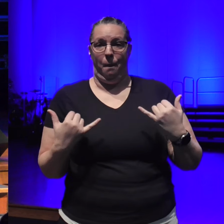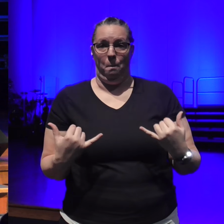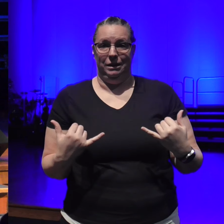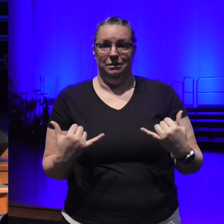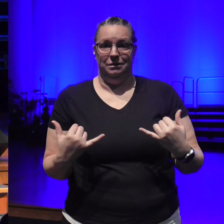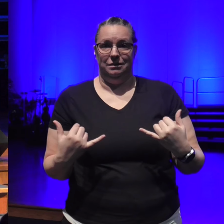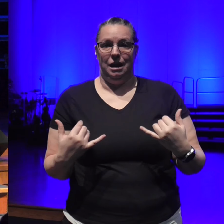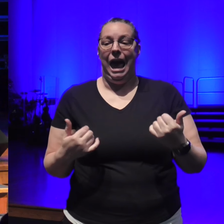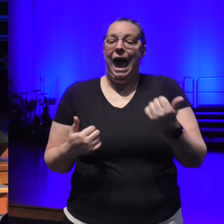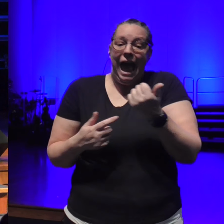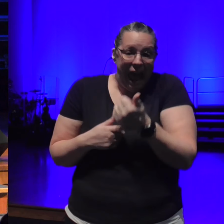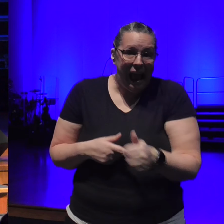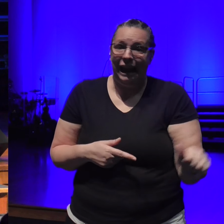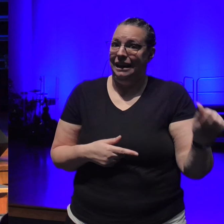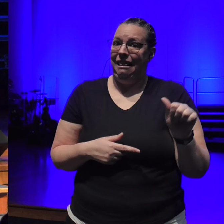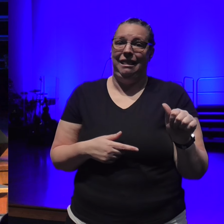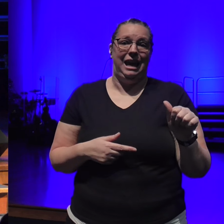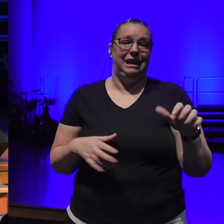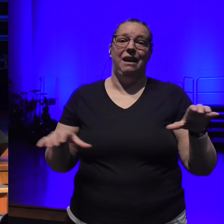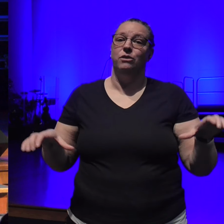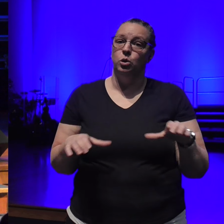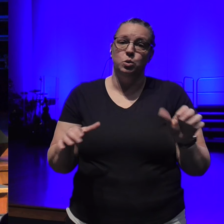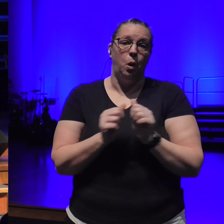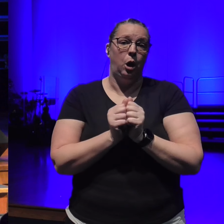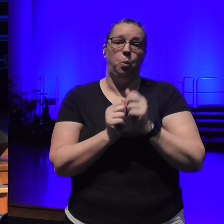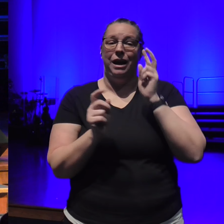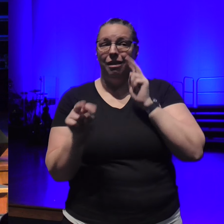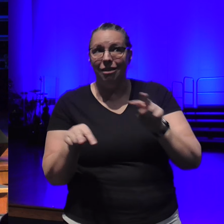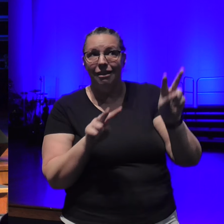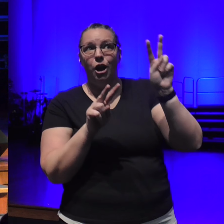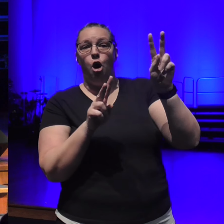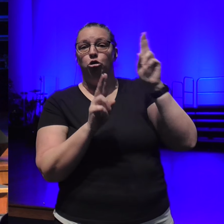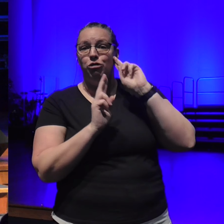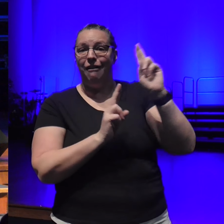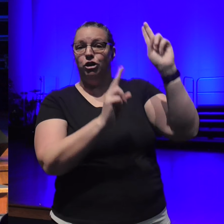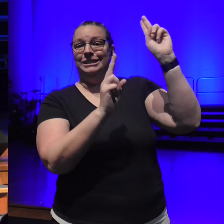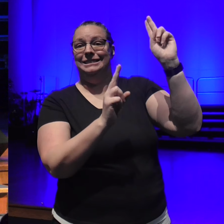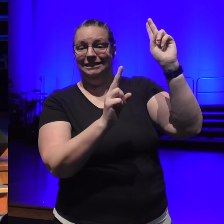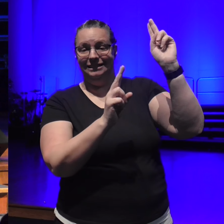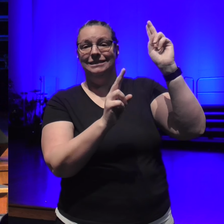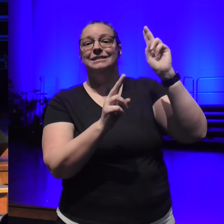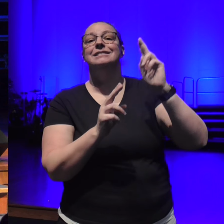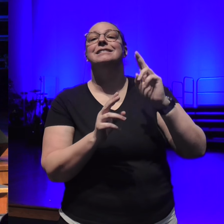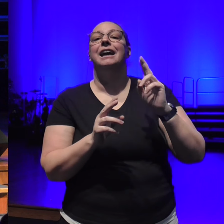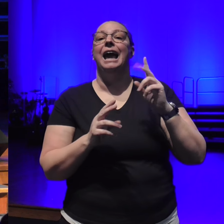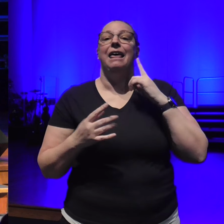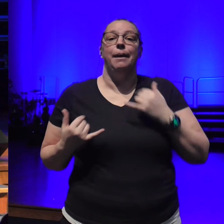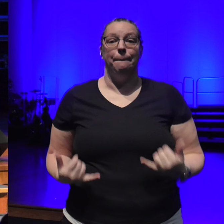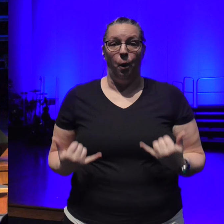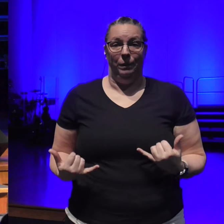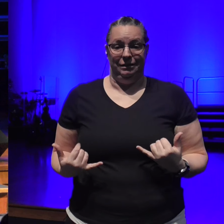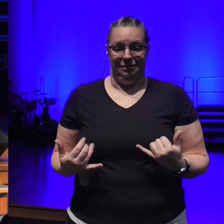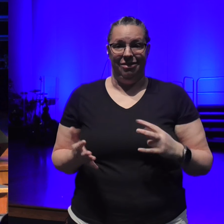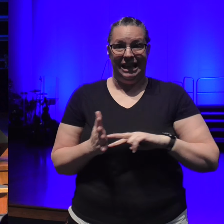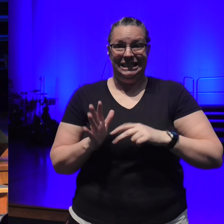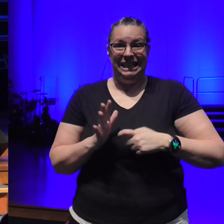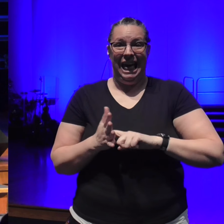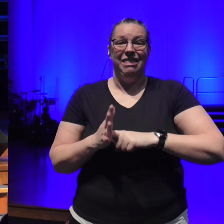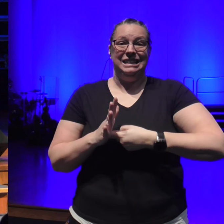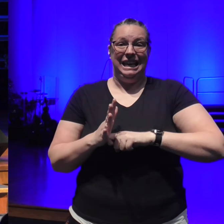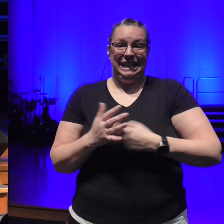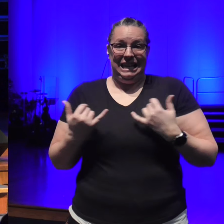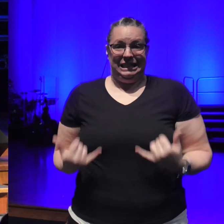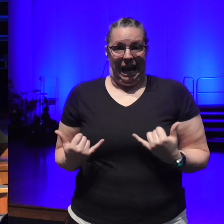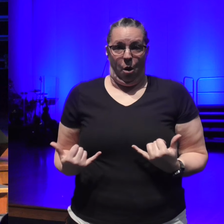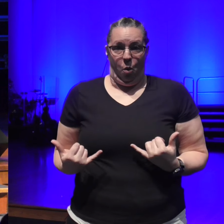is a spiritual practice if we do it with reverence for the sacred in the present moment. And the key here is the present moment. We are all creatures